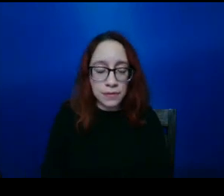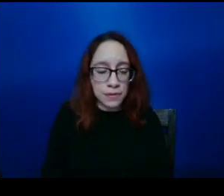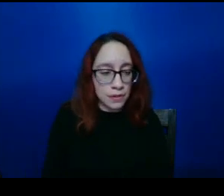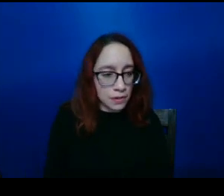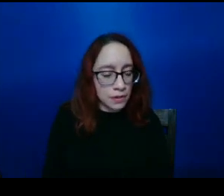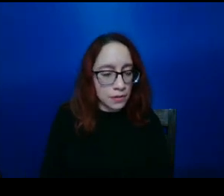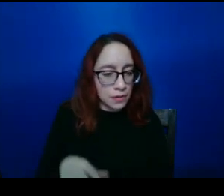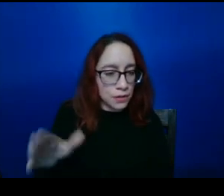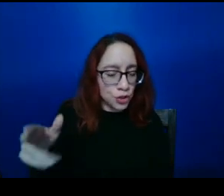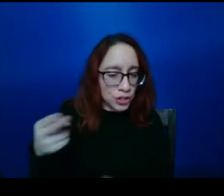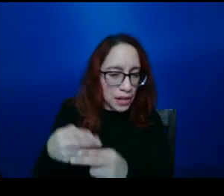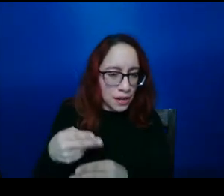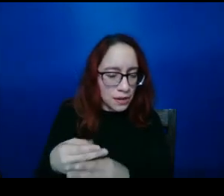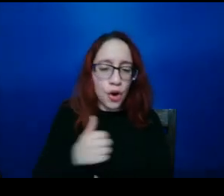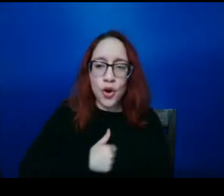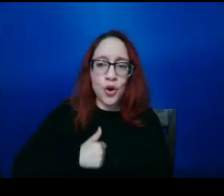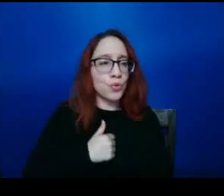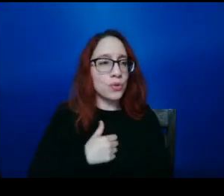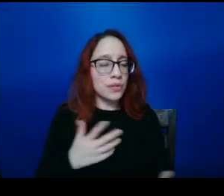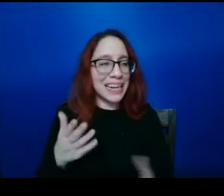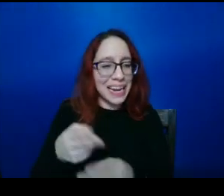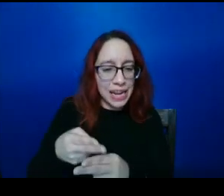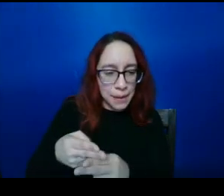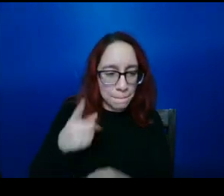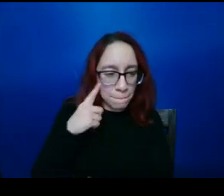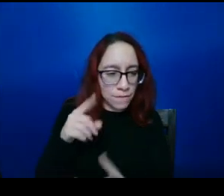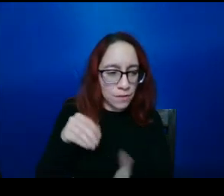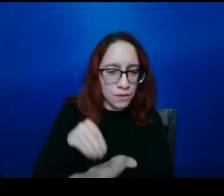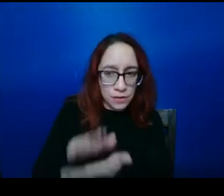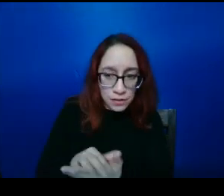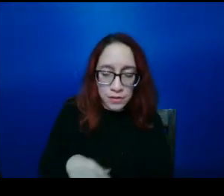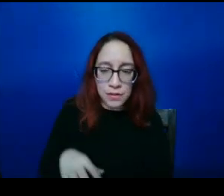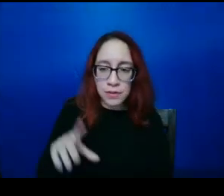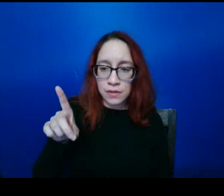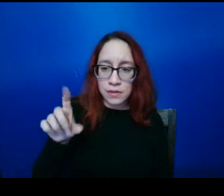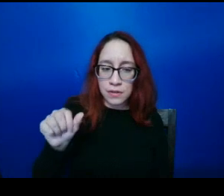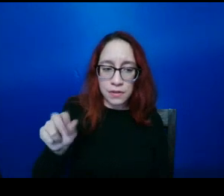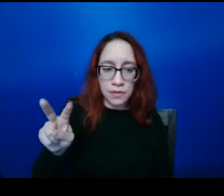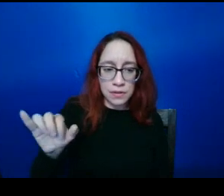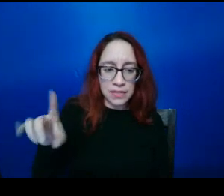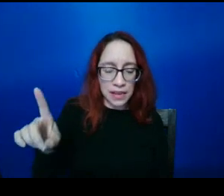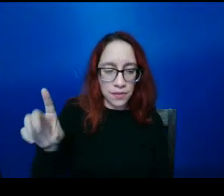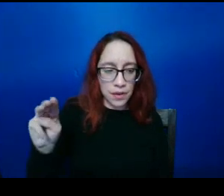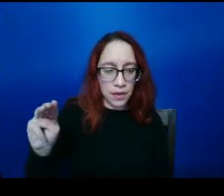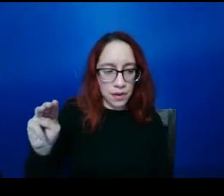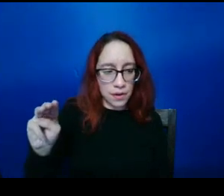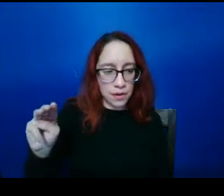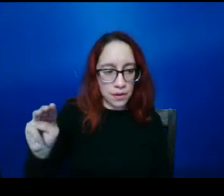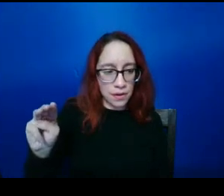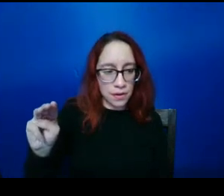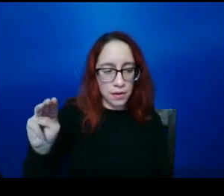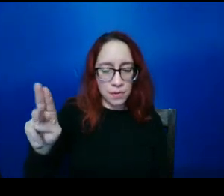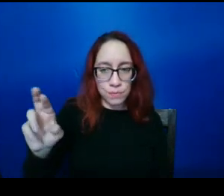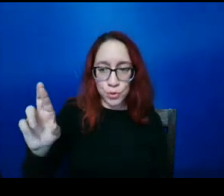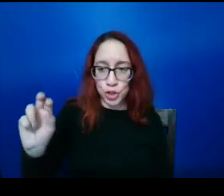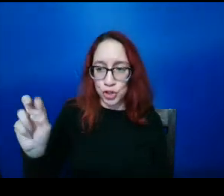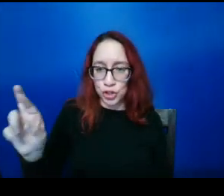Mr. Merker. I'm sorry. Name for the record, please. David Merker. All right, thank